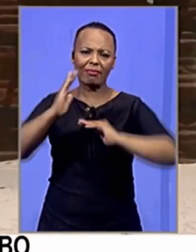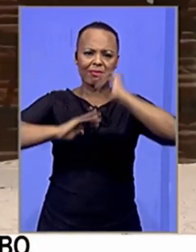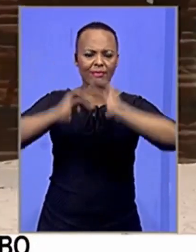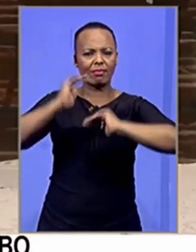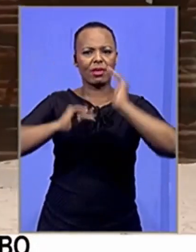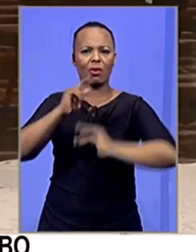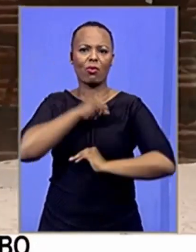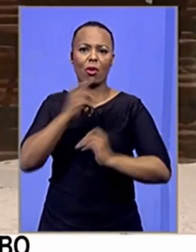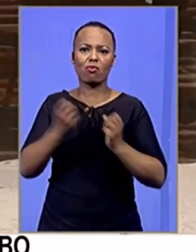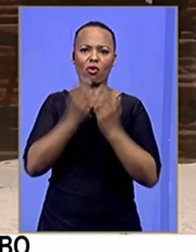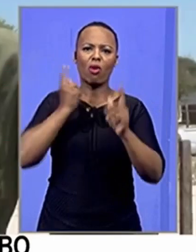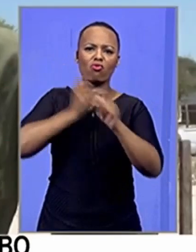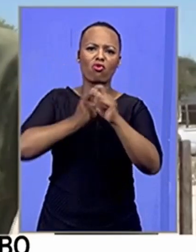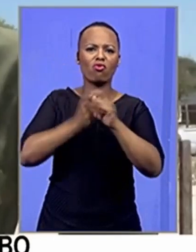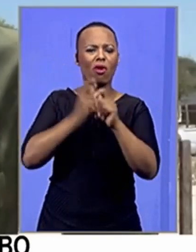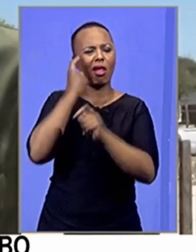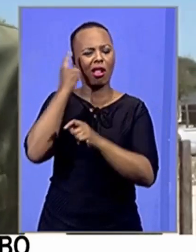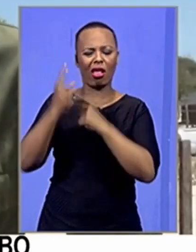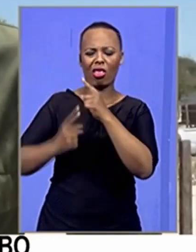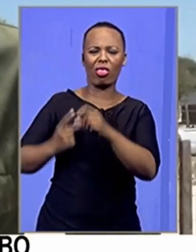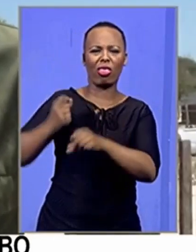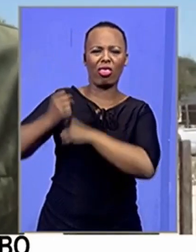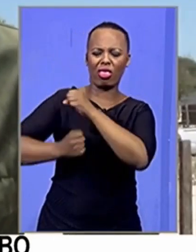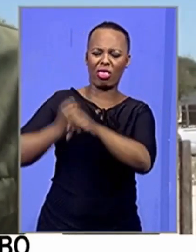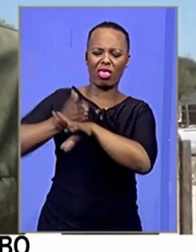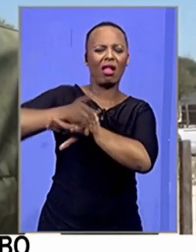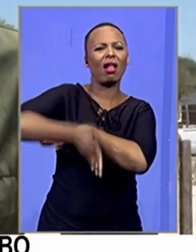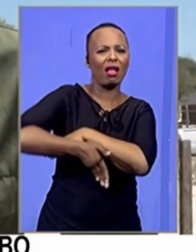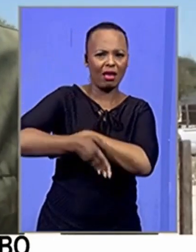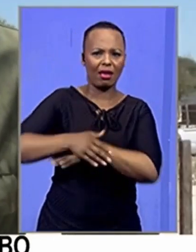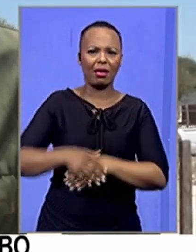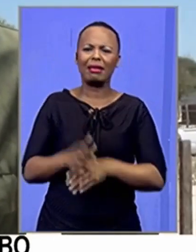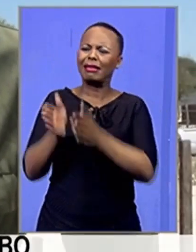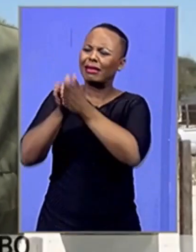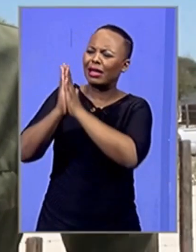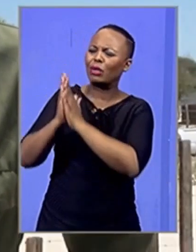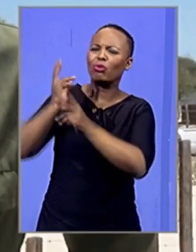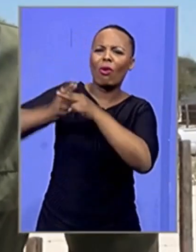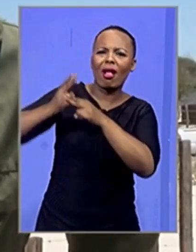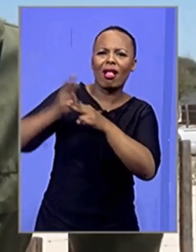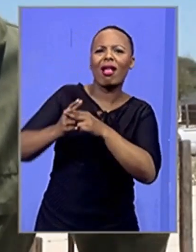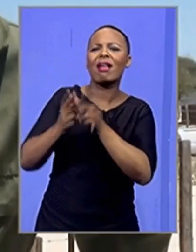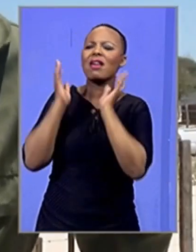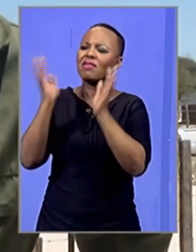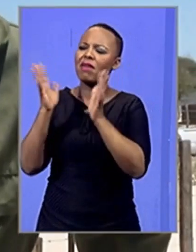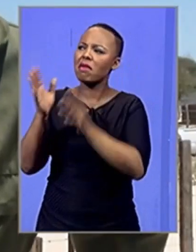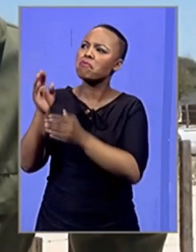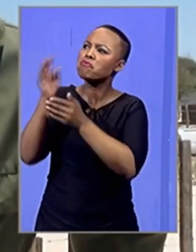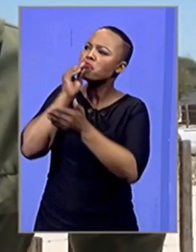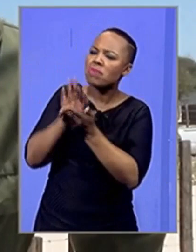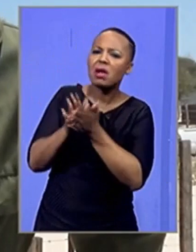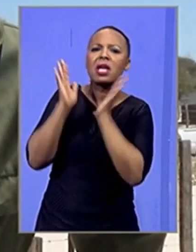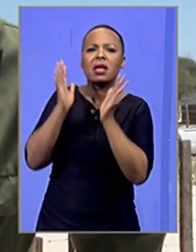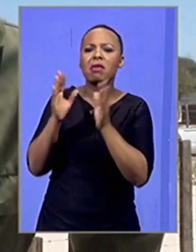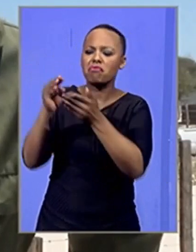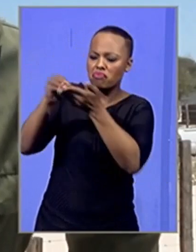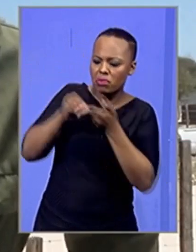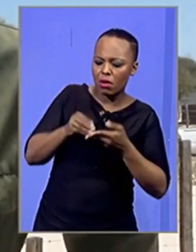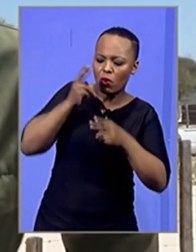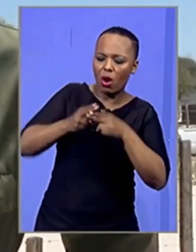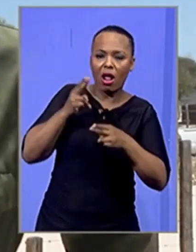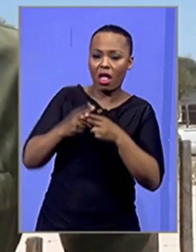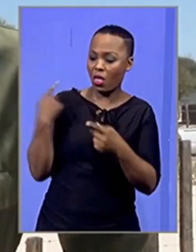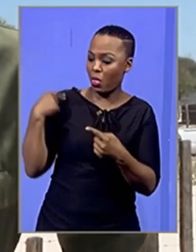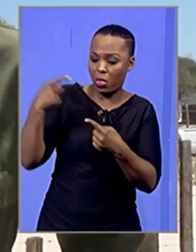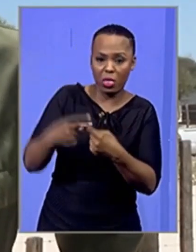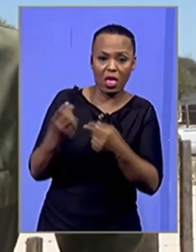jwa bone ba nna mo mekhukhung. Re kopile dilo tse dintsi thata mo go bone bo di toilete sa le ba re batisa di toilete na go kgolo ke yona ise le